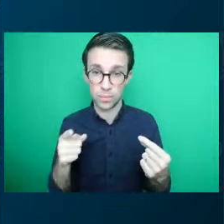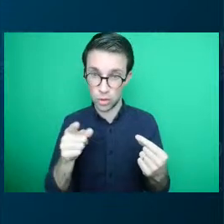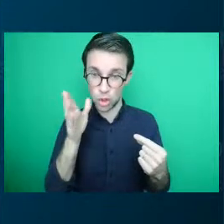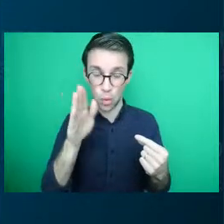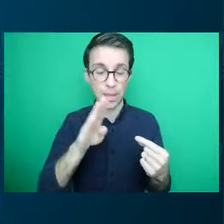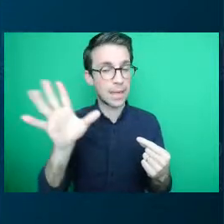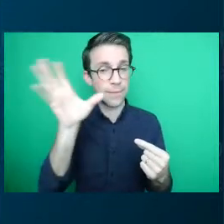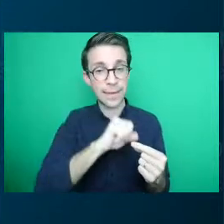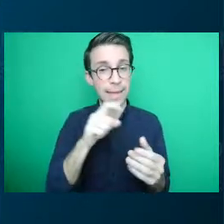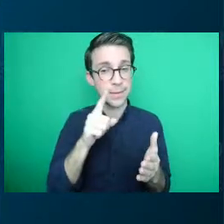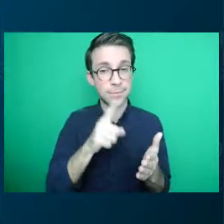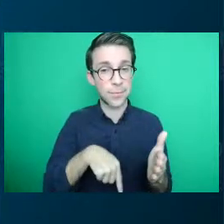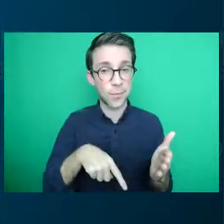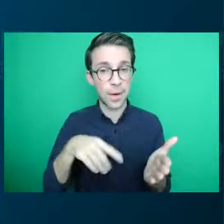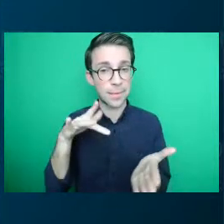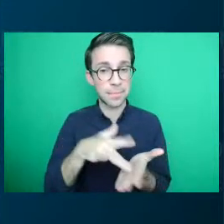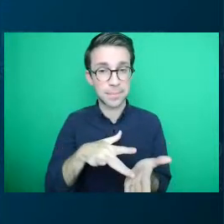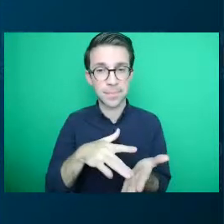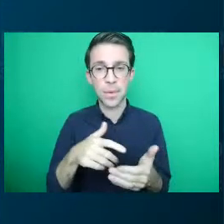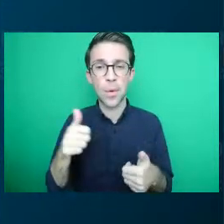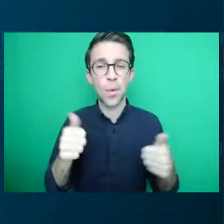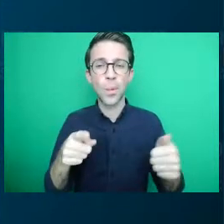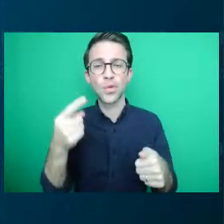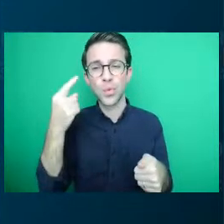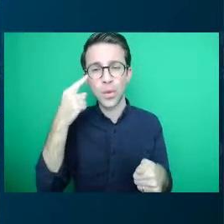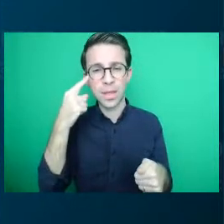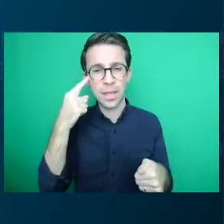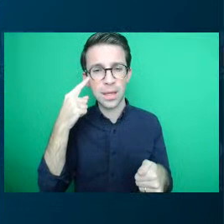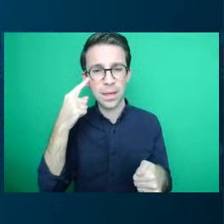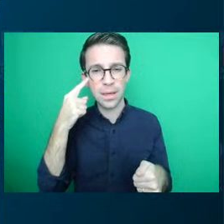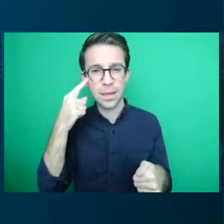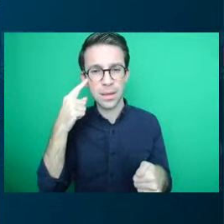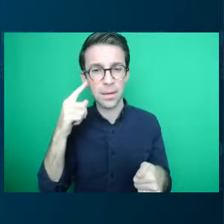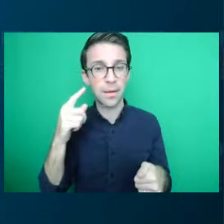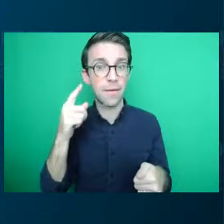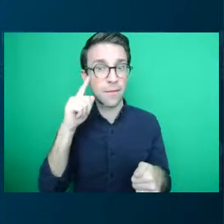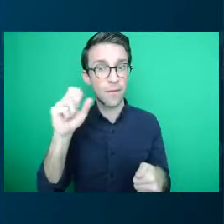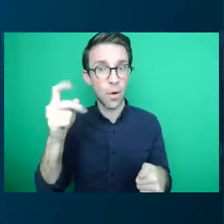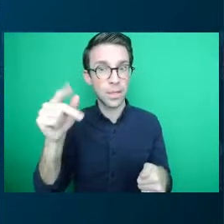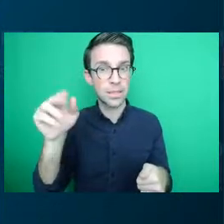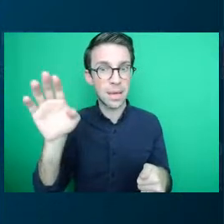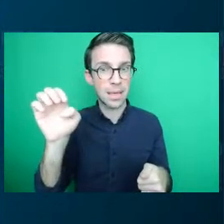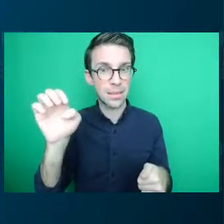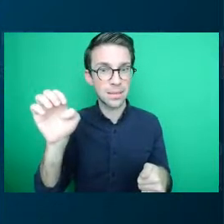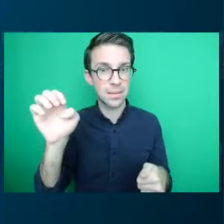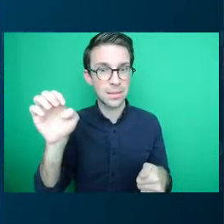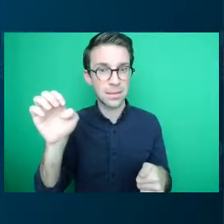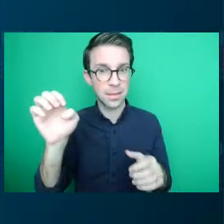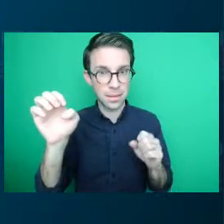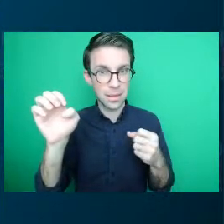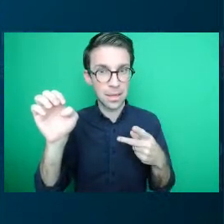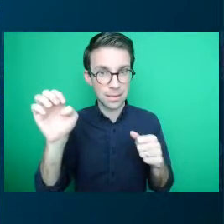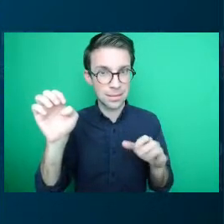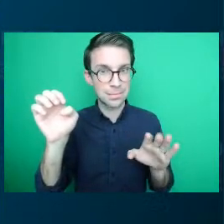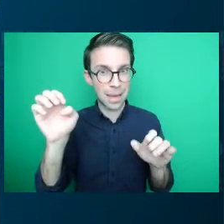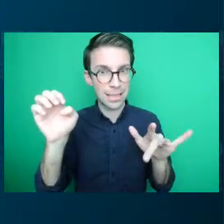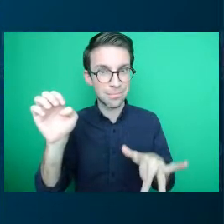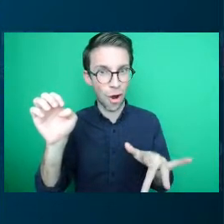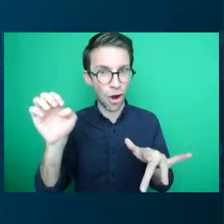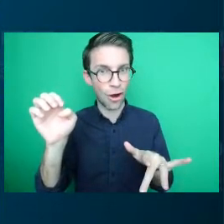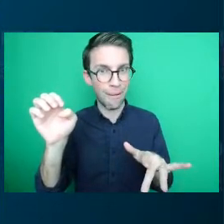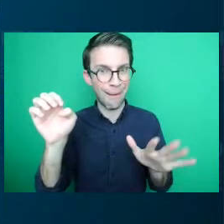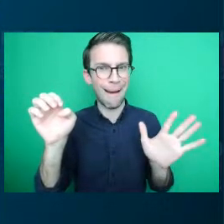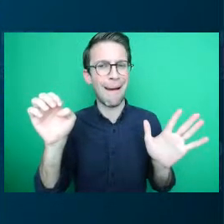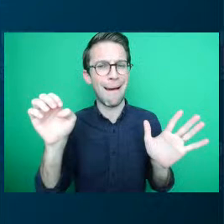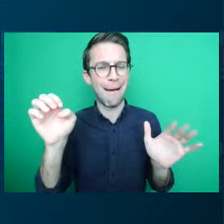key you hit. What key on your keyboard would you hit to go to space? It's the space bar. So when you want to